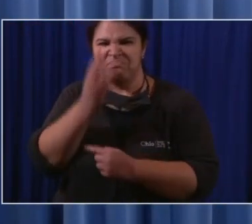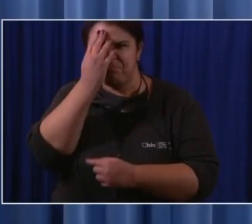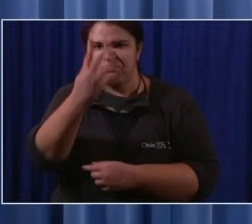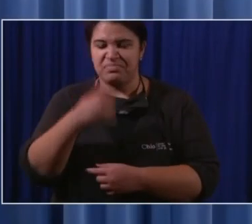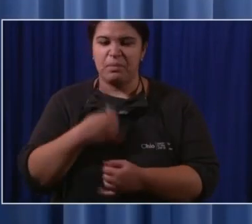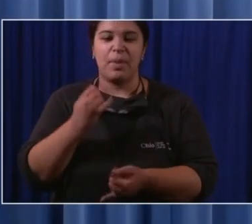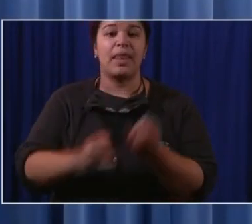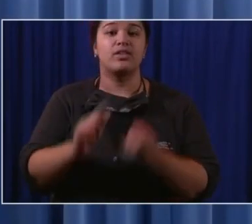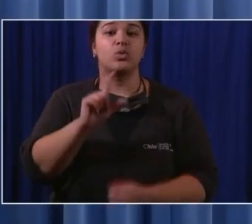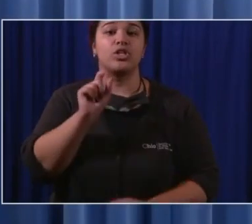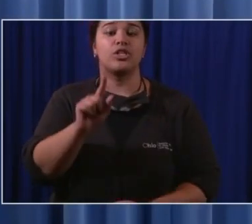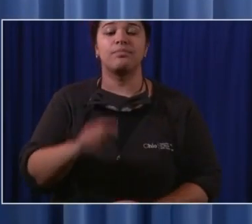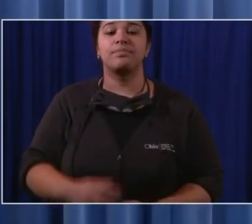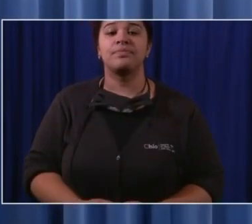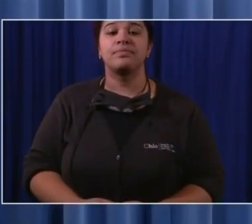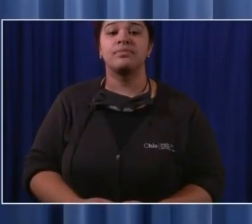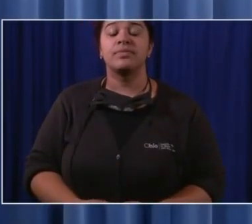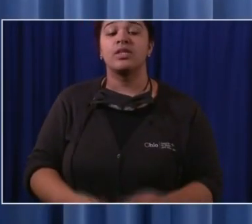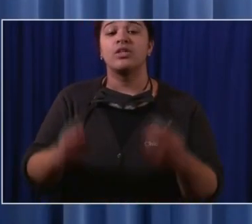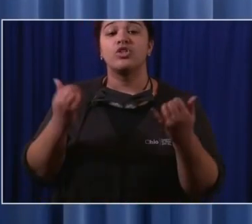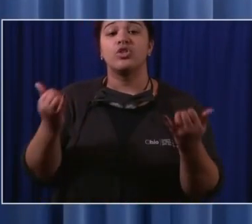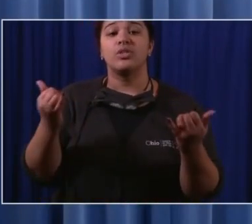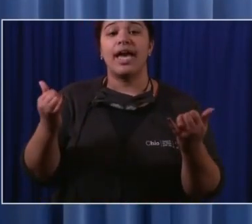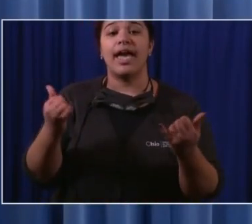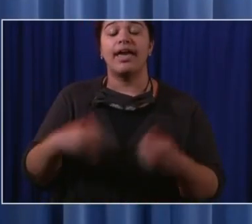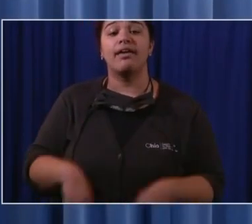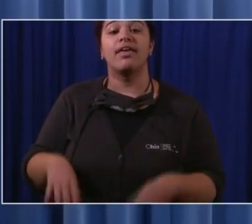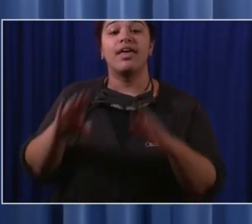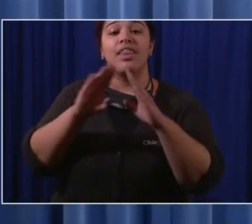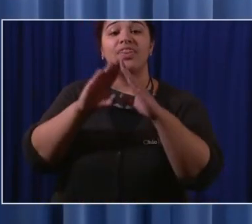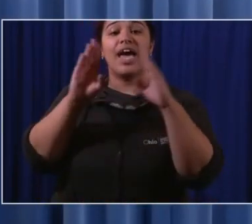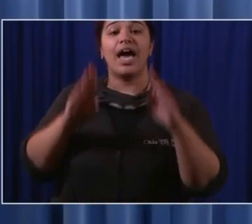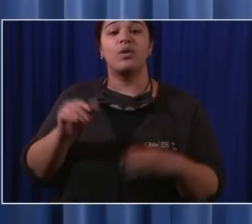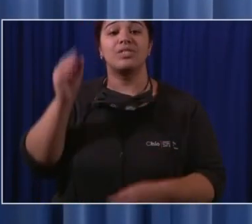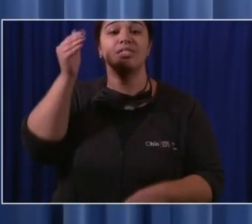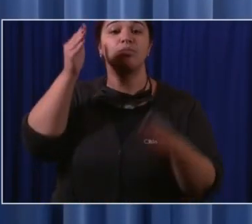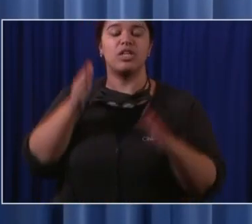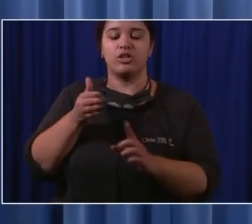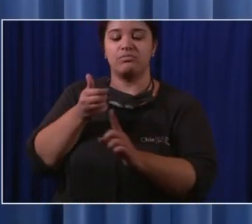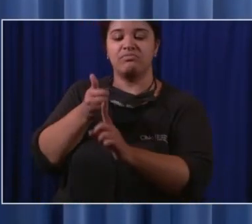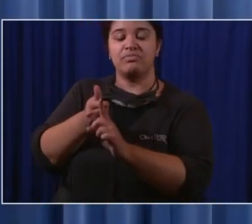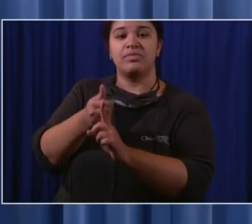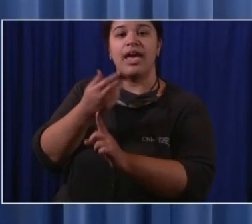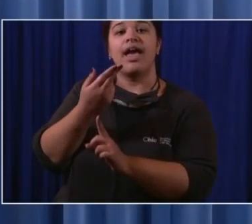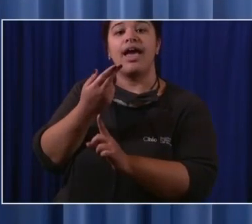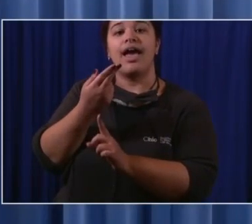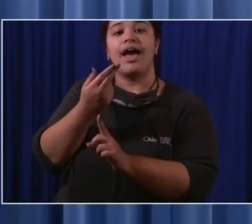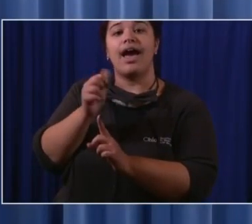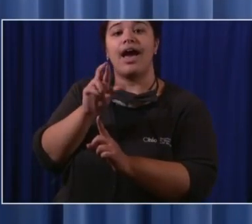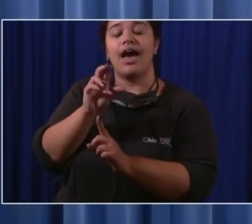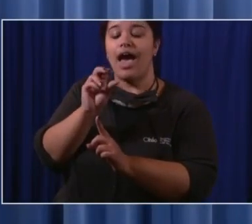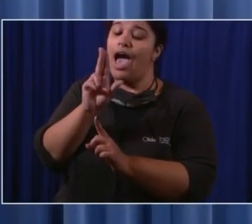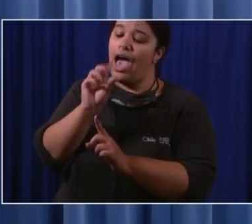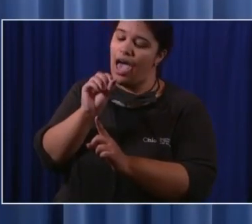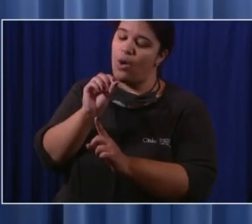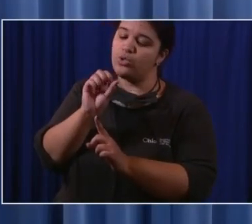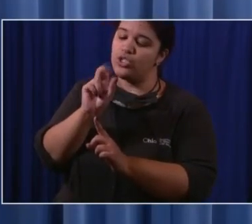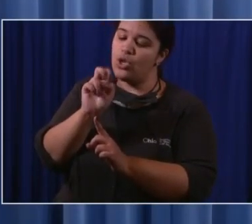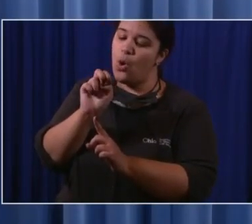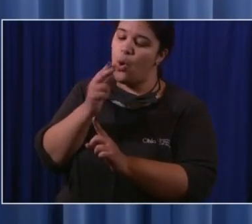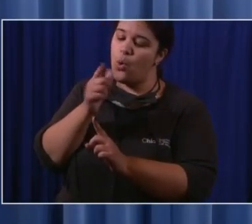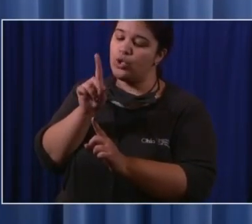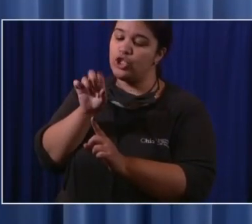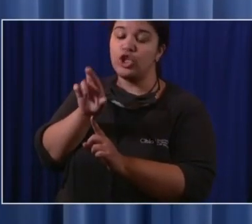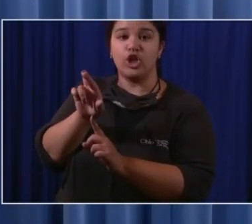Today, Larry Householder was removed as the House Speaker, and a federal indictment was unsealed in the $60